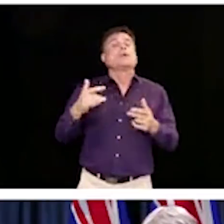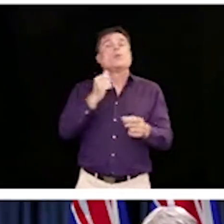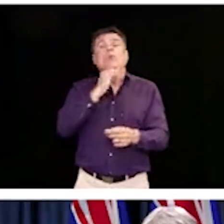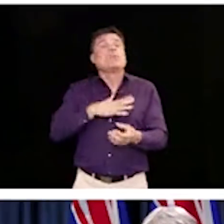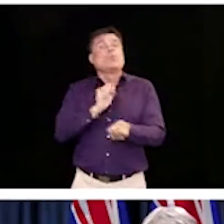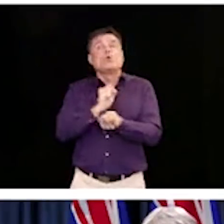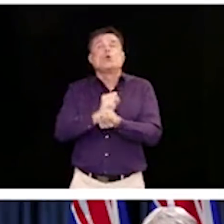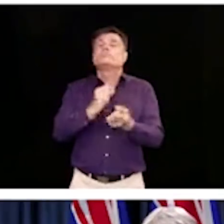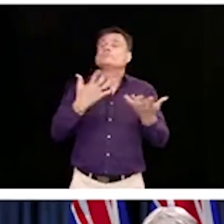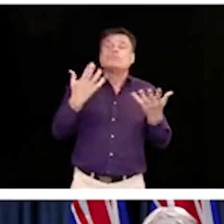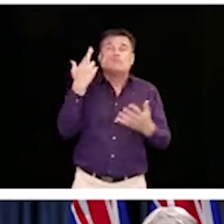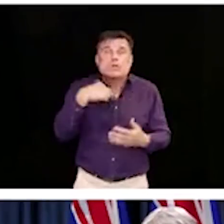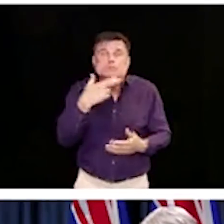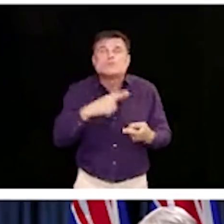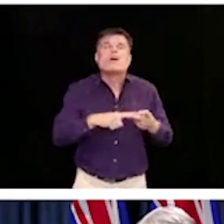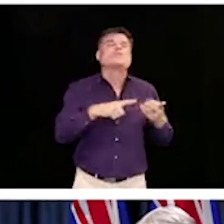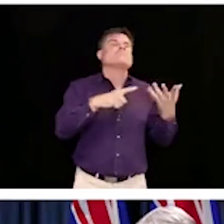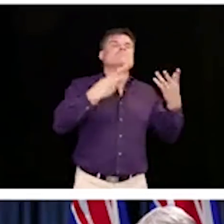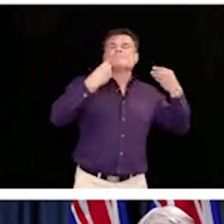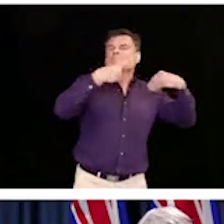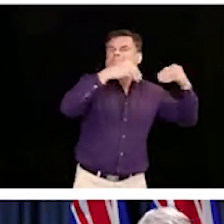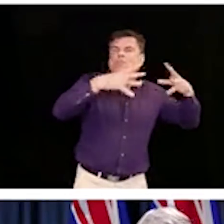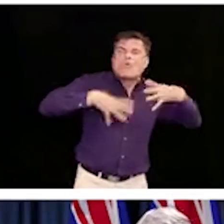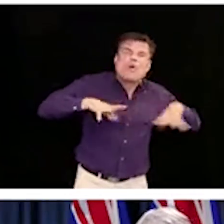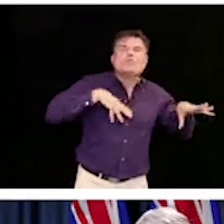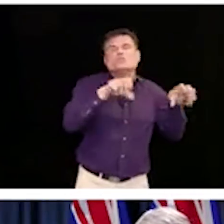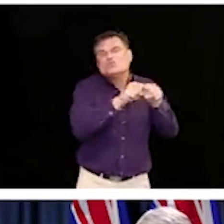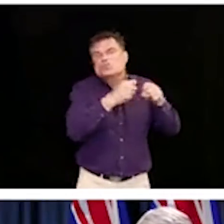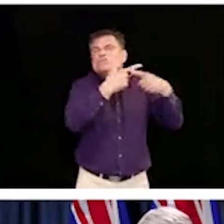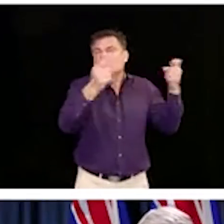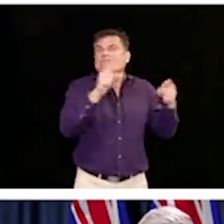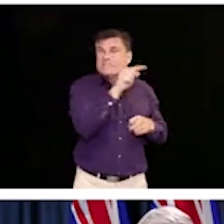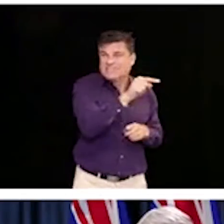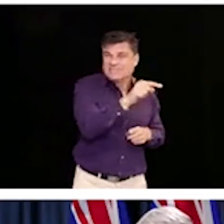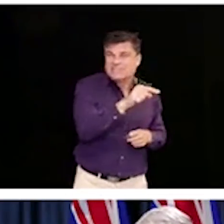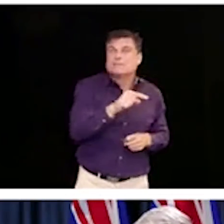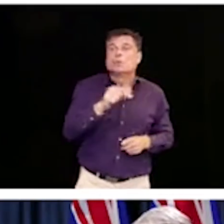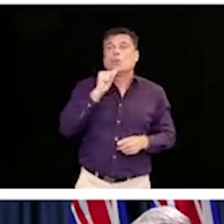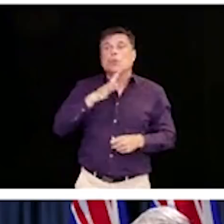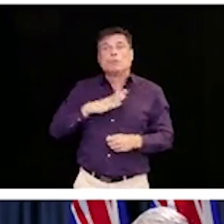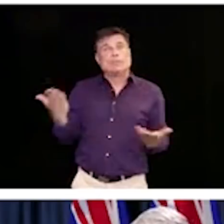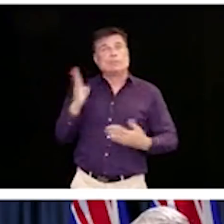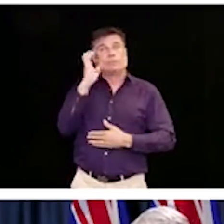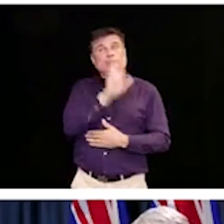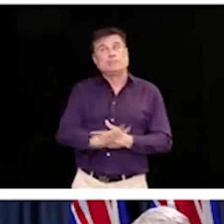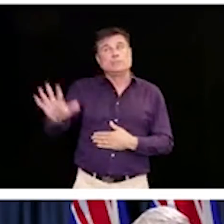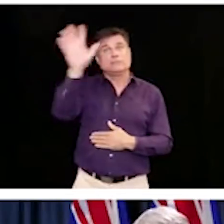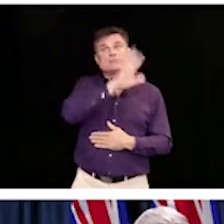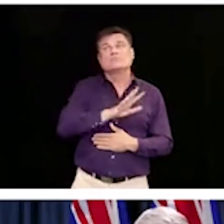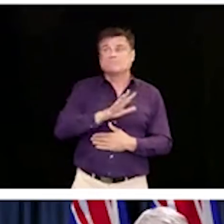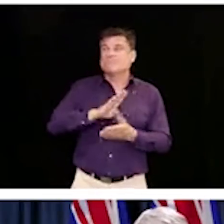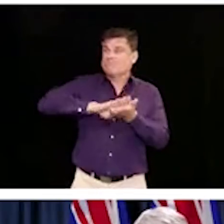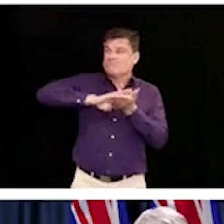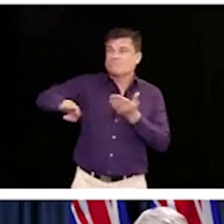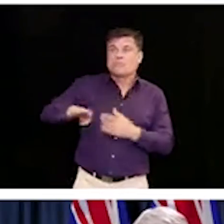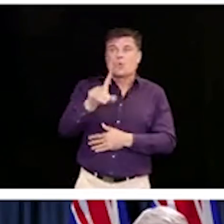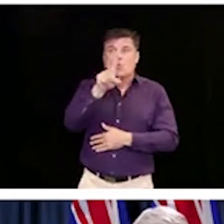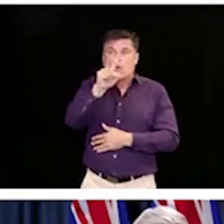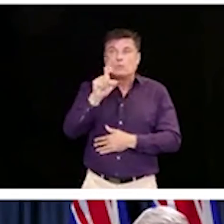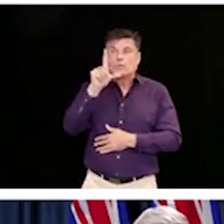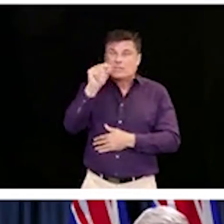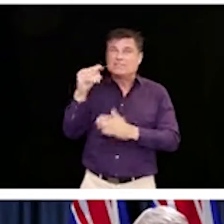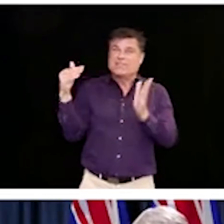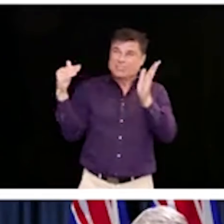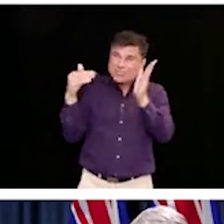by the pandemic. Employment among women in BC declined 120,000 jobs